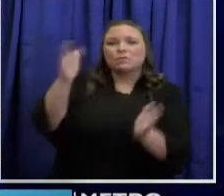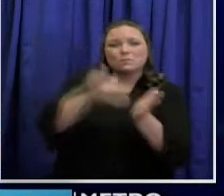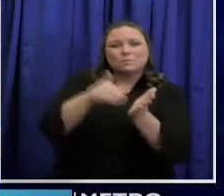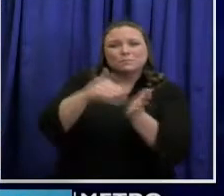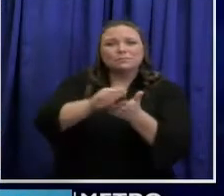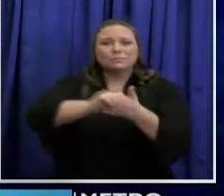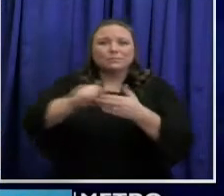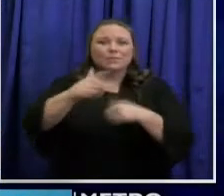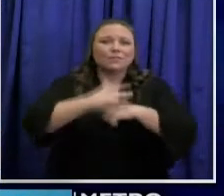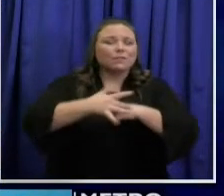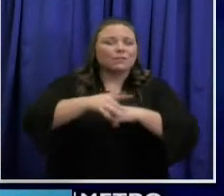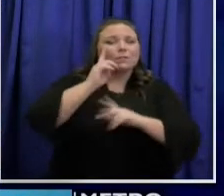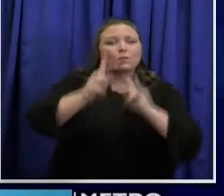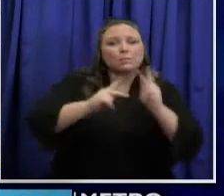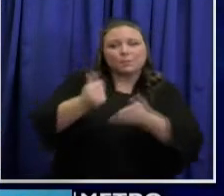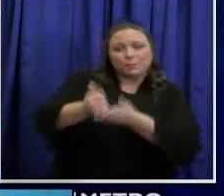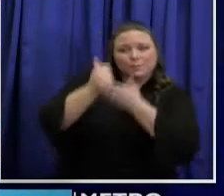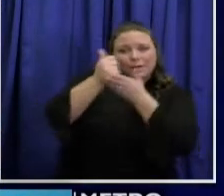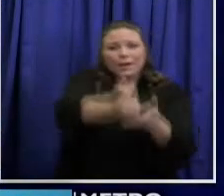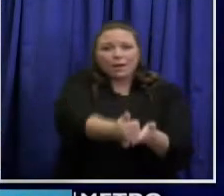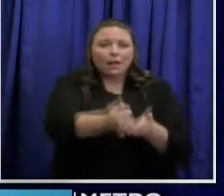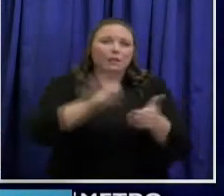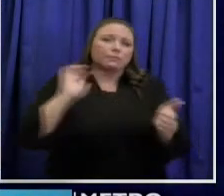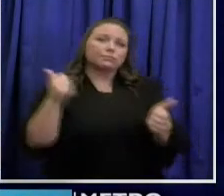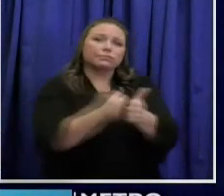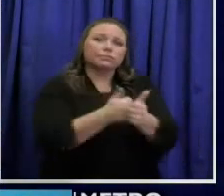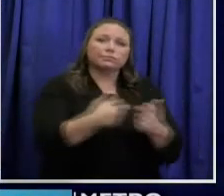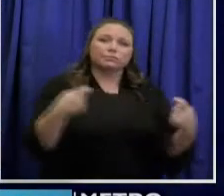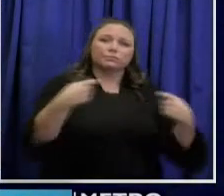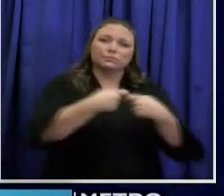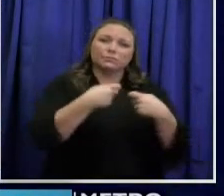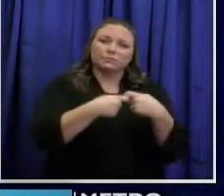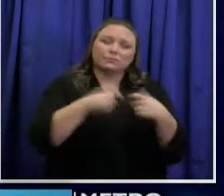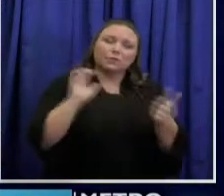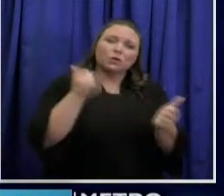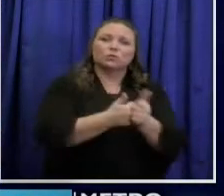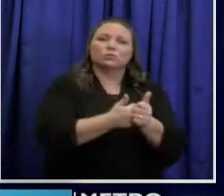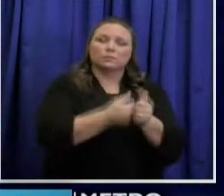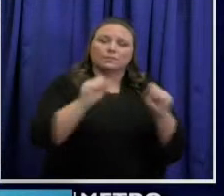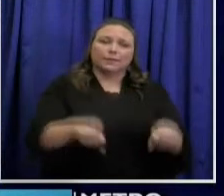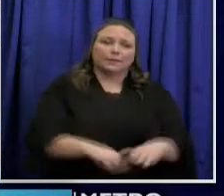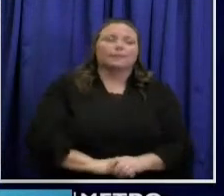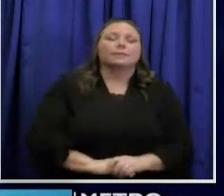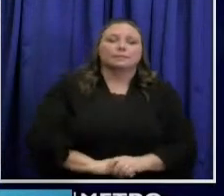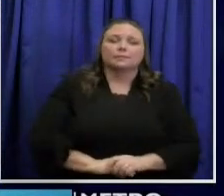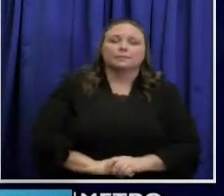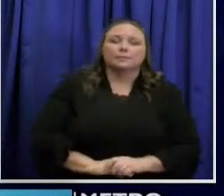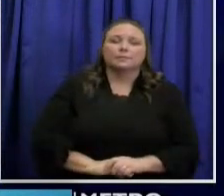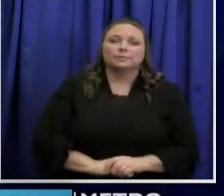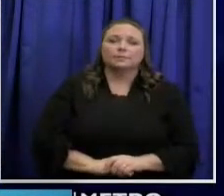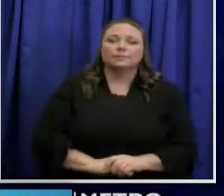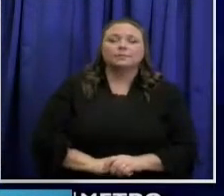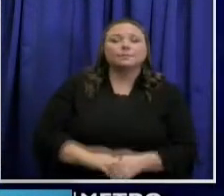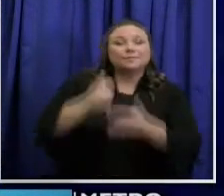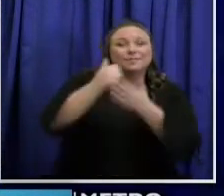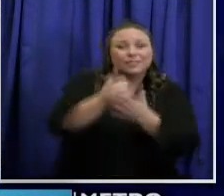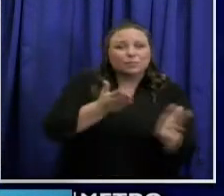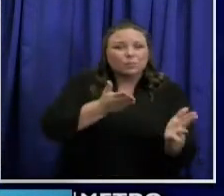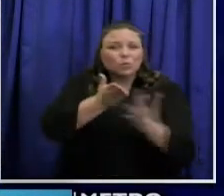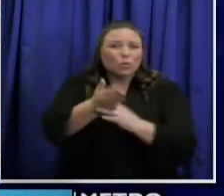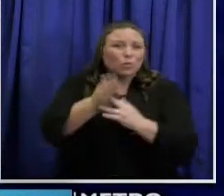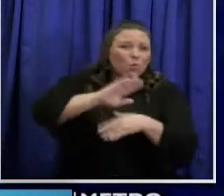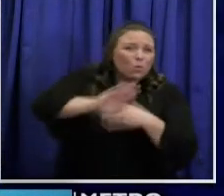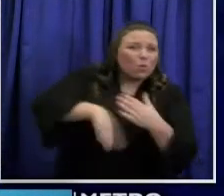for customers to get assistance in paying their power bills if you have to apply. To help you navigate through all of